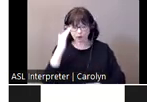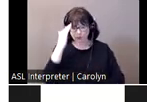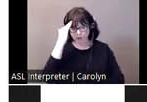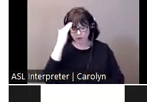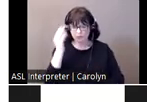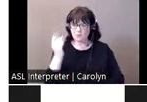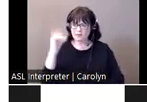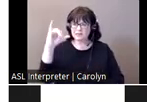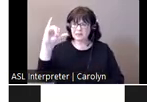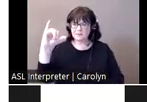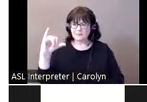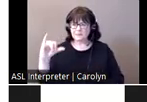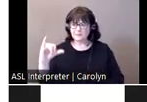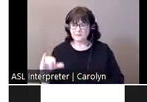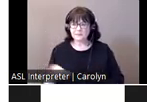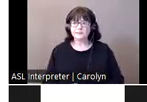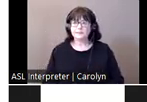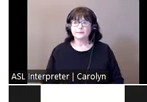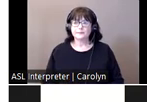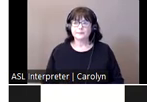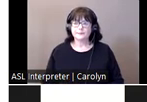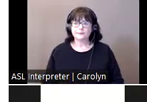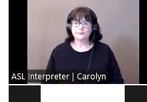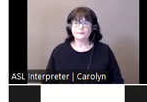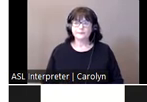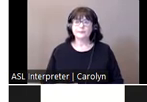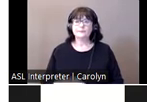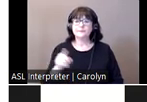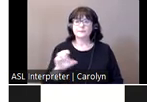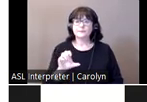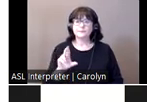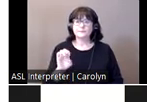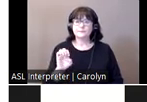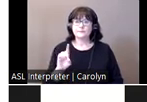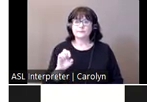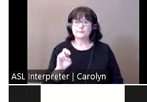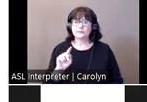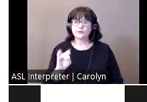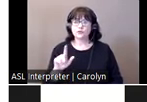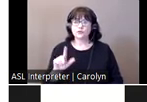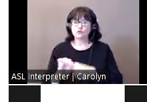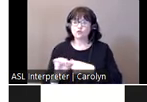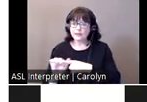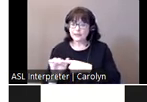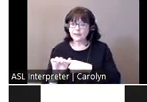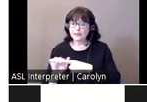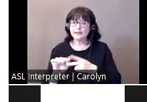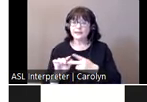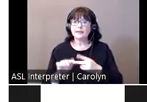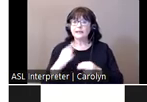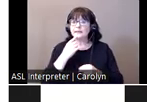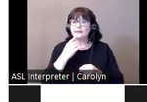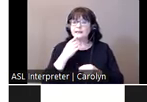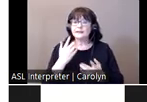And some of these common features, credential training, discrete relating to size, absolutely.